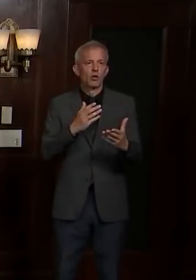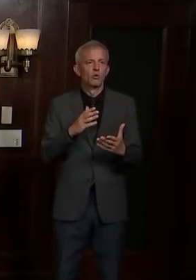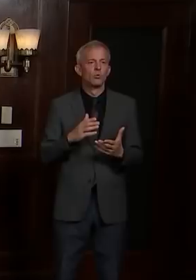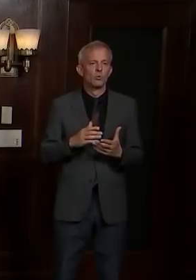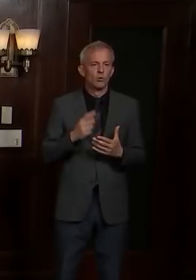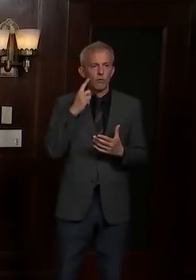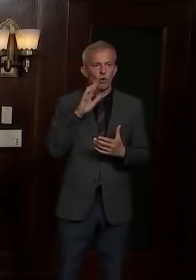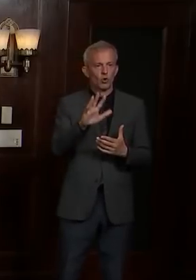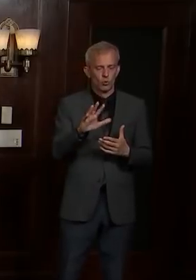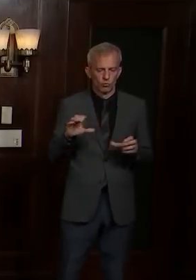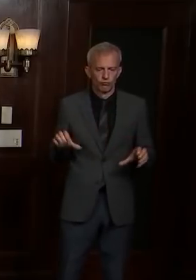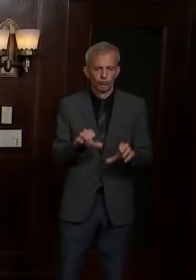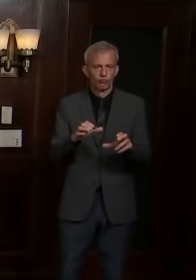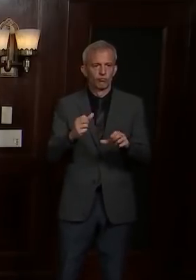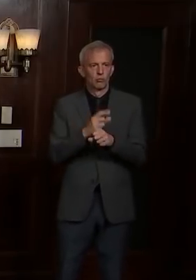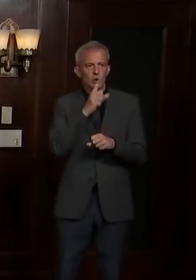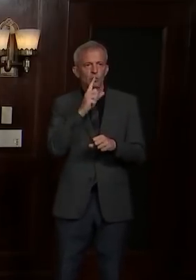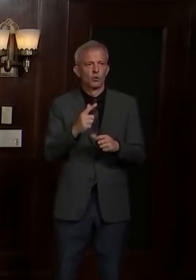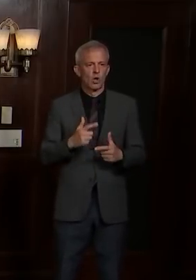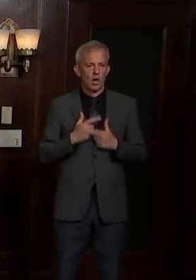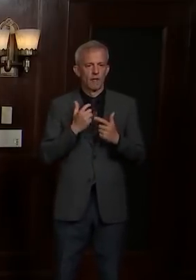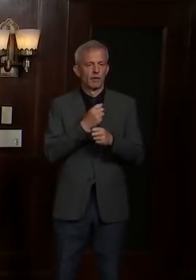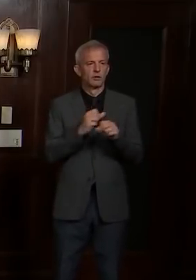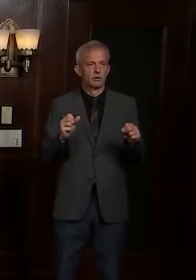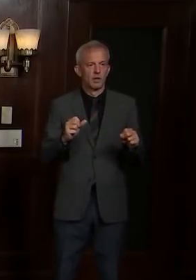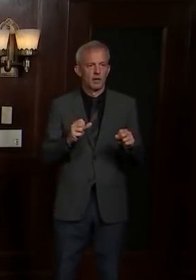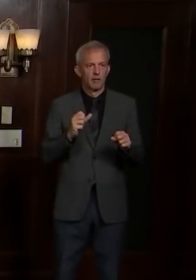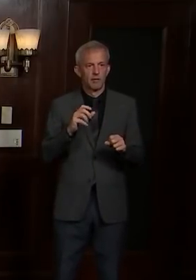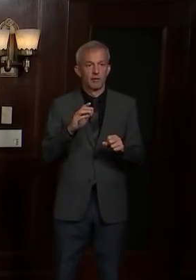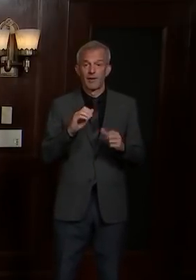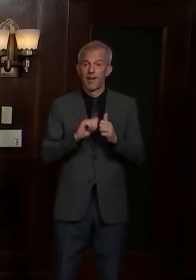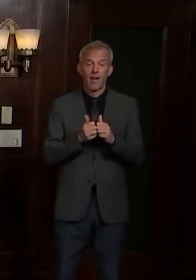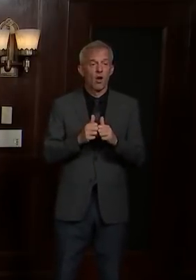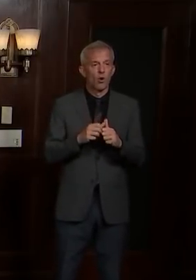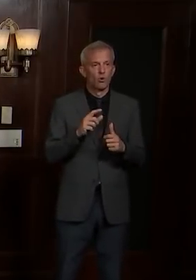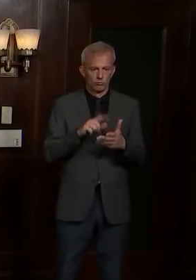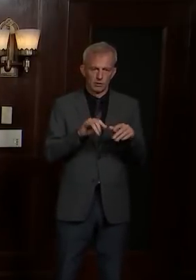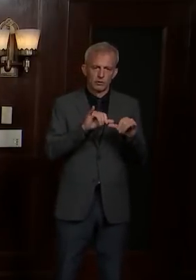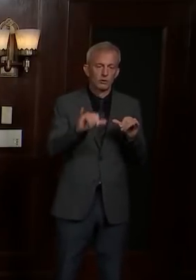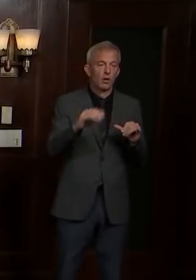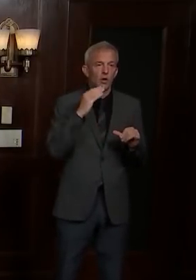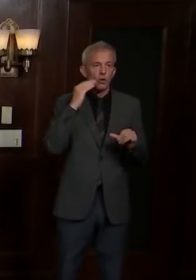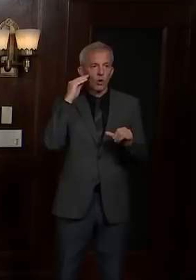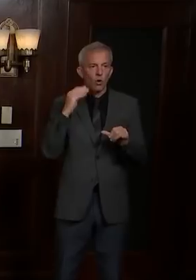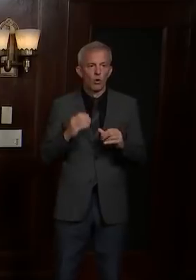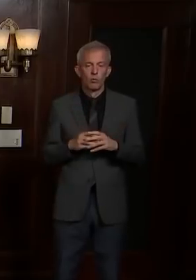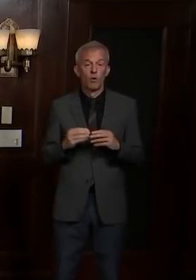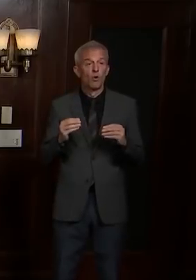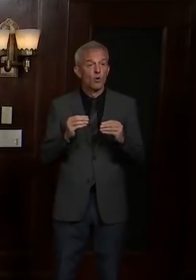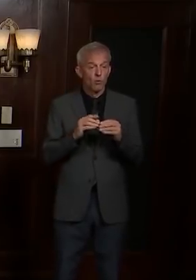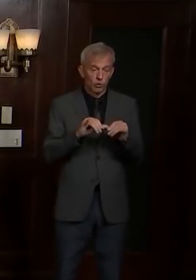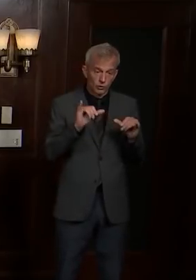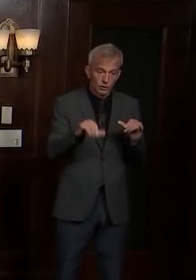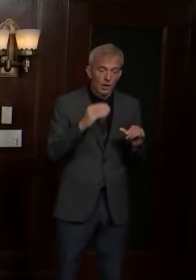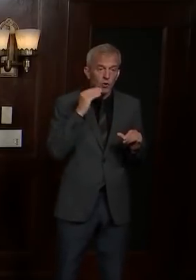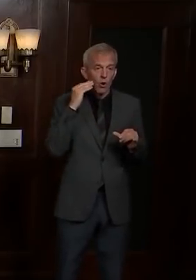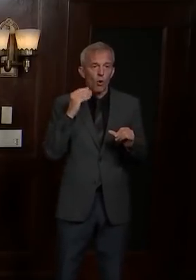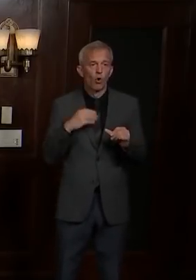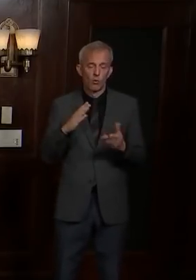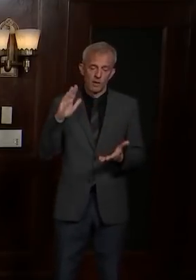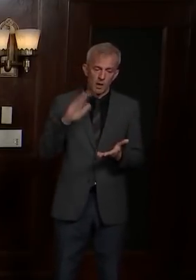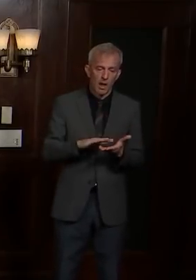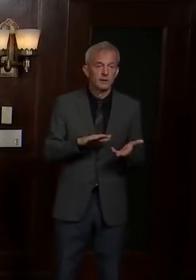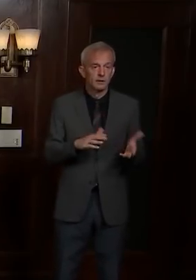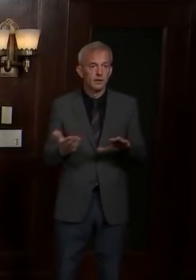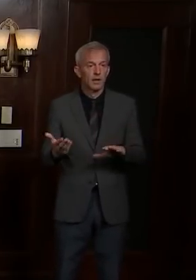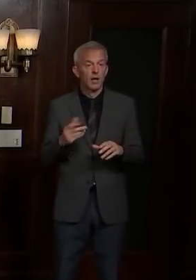the actions that you take. And the more that you take them, the quicker this will be, and the fewer lives will be taken. And the less that you